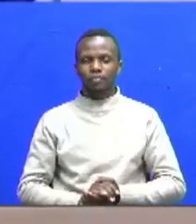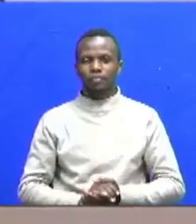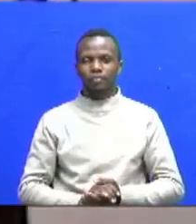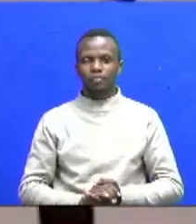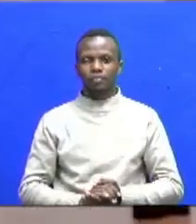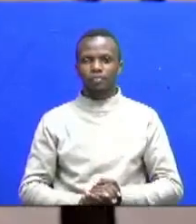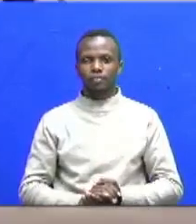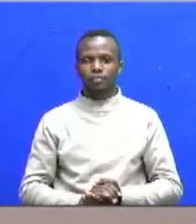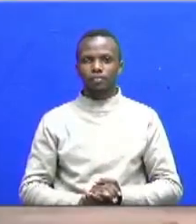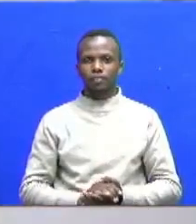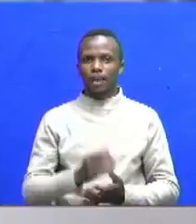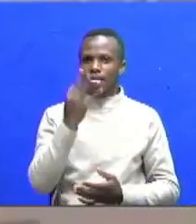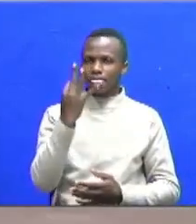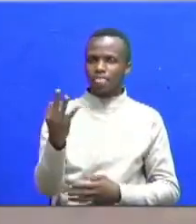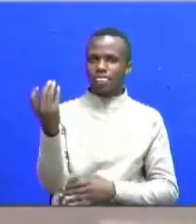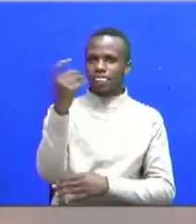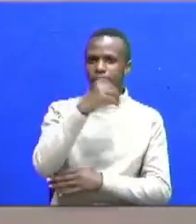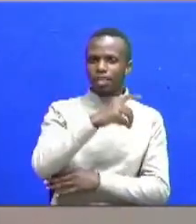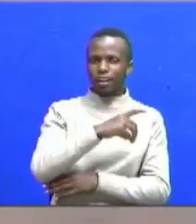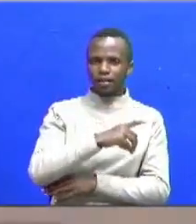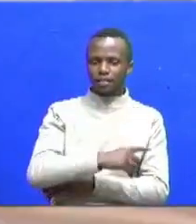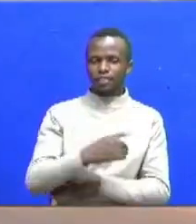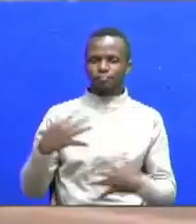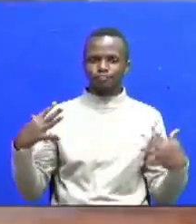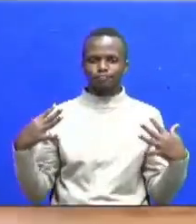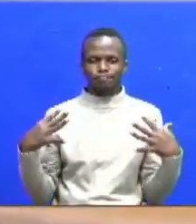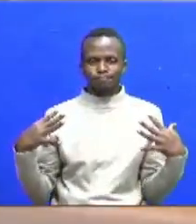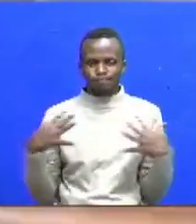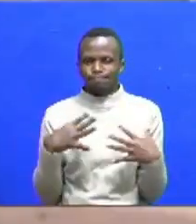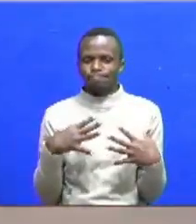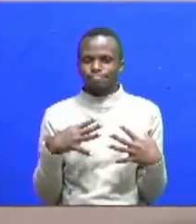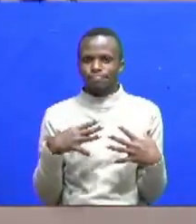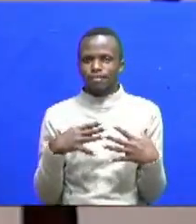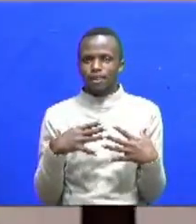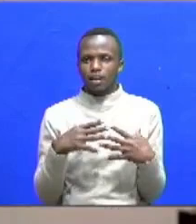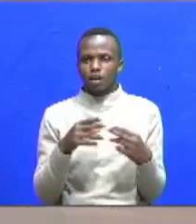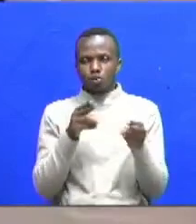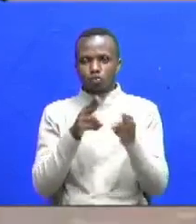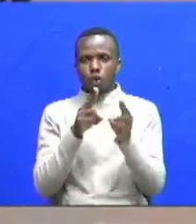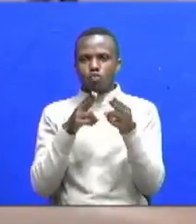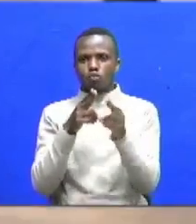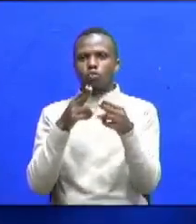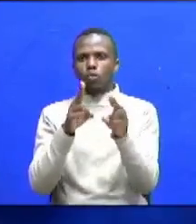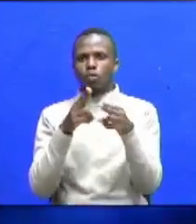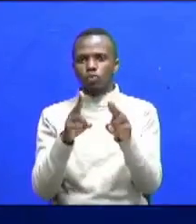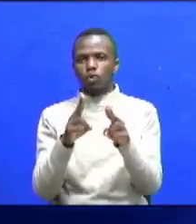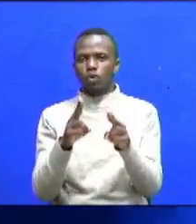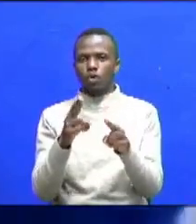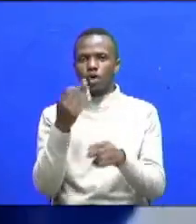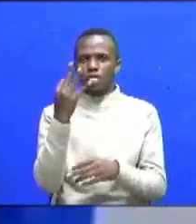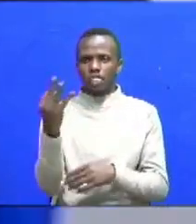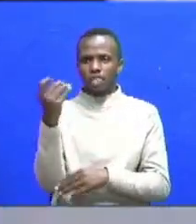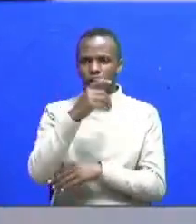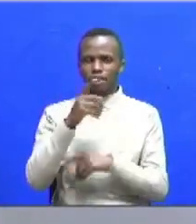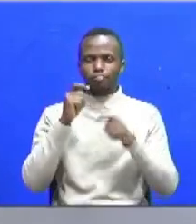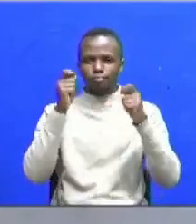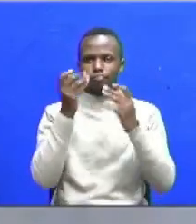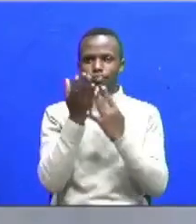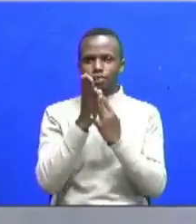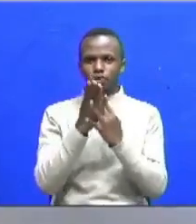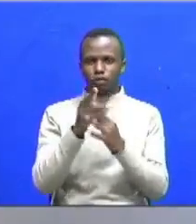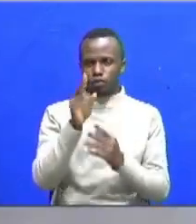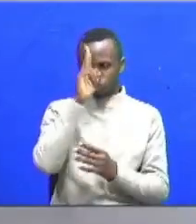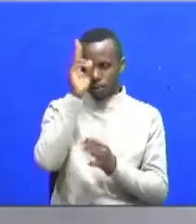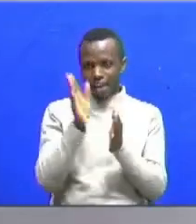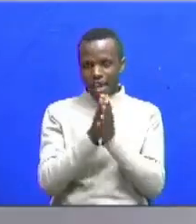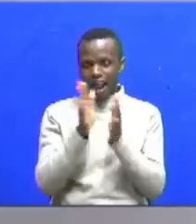It has been 3 days of tension, horror, deafening bullet sounds, and street battles between the police and the public.